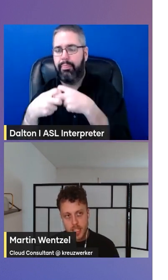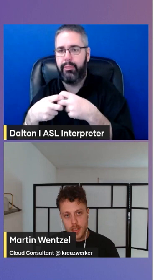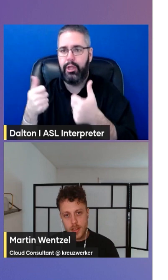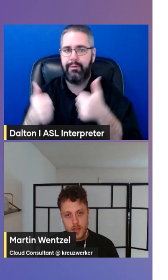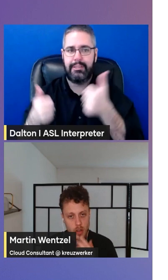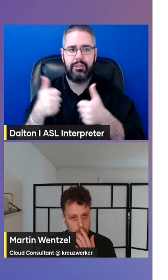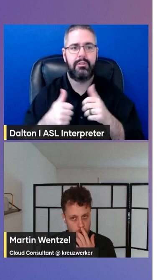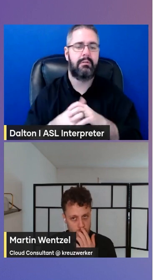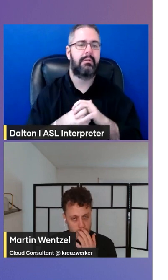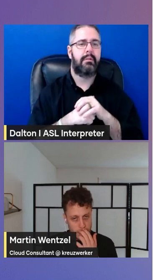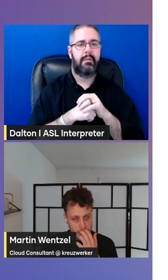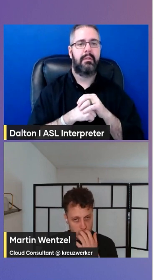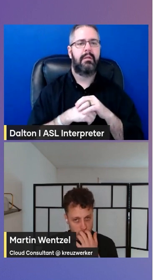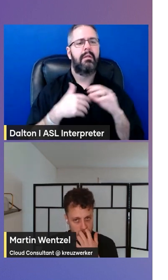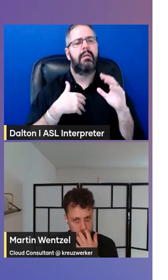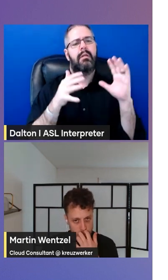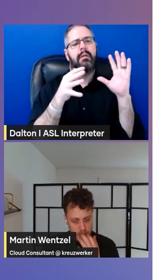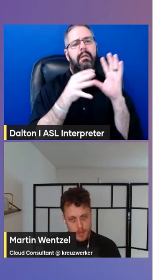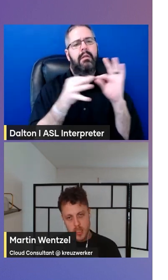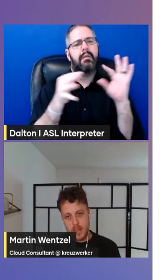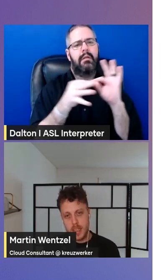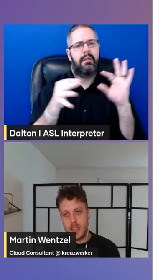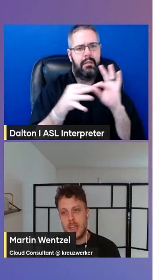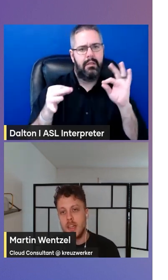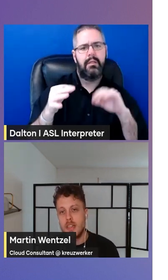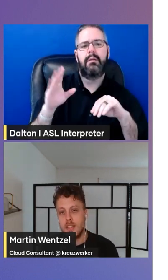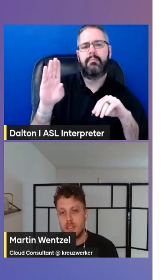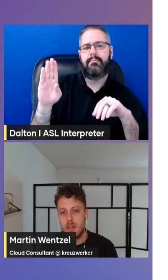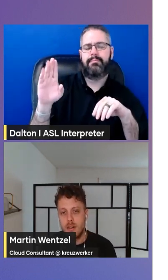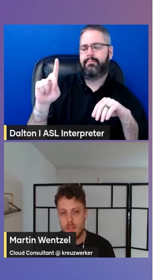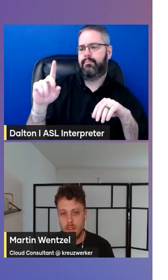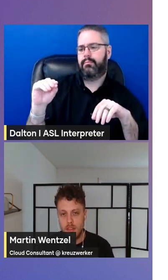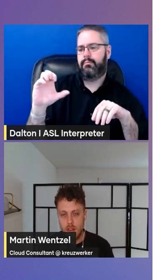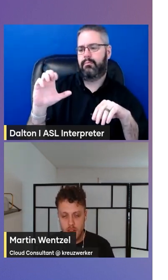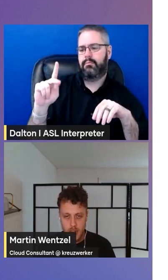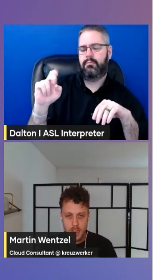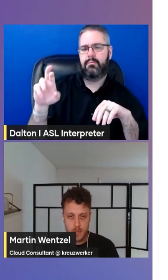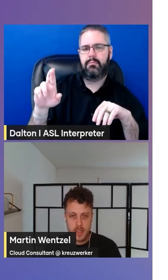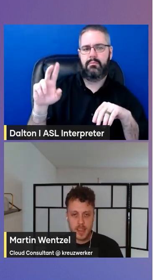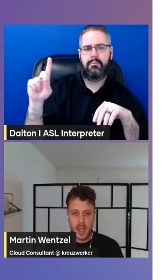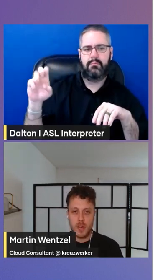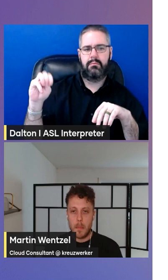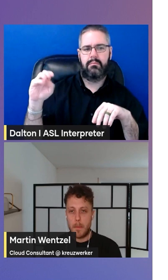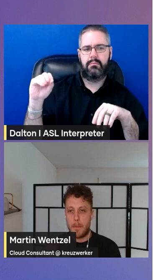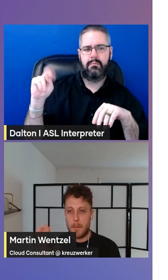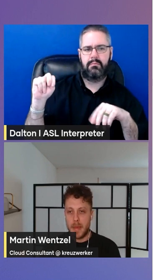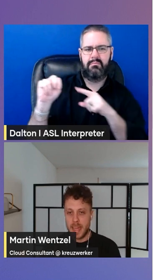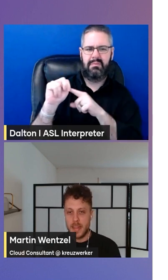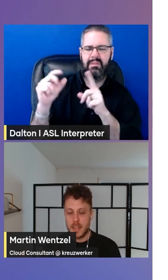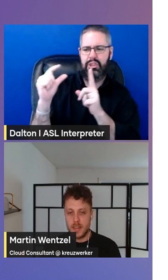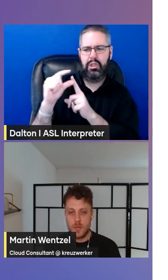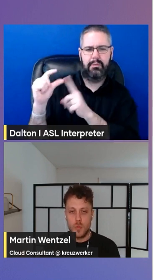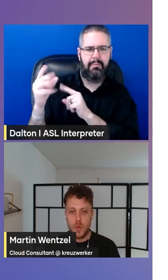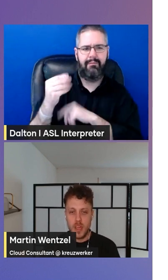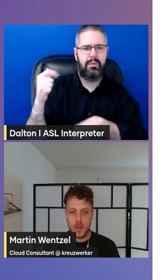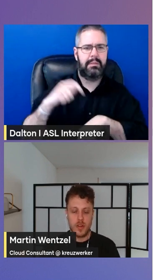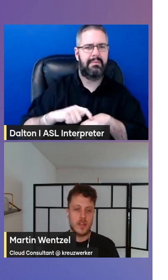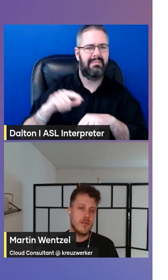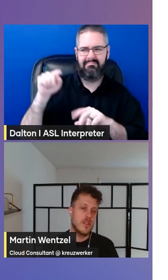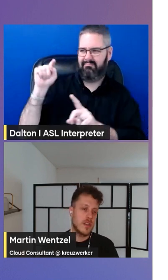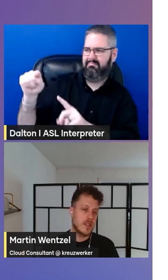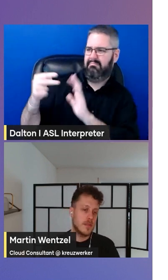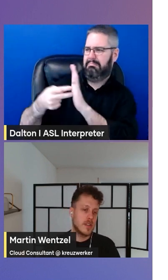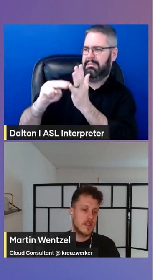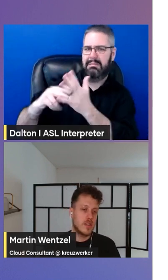I mentioned the term Docker daemon quite a few times already. So the Docker daemon is basically our backend. We are talking